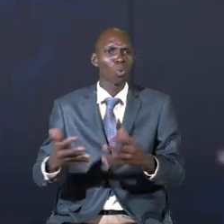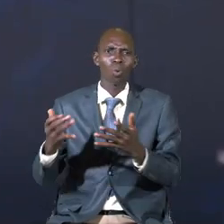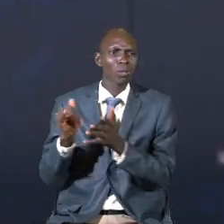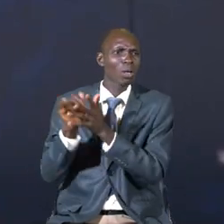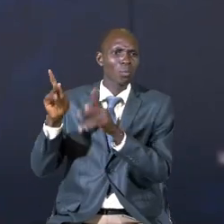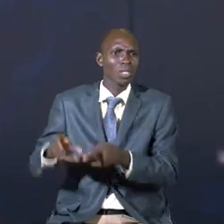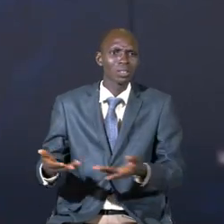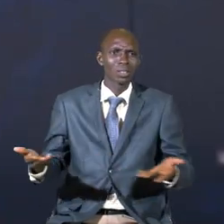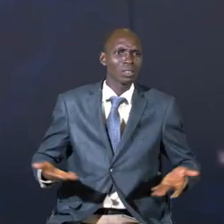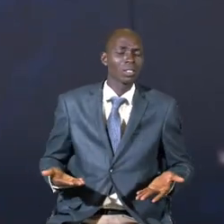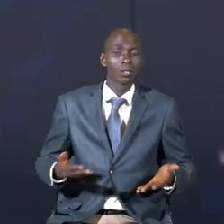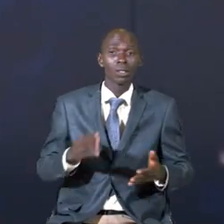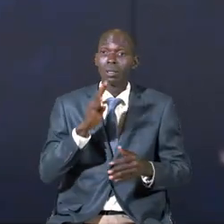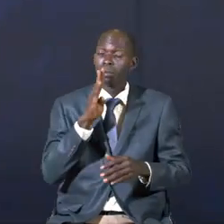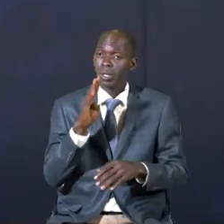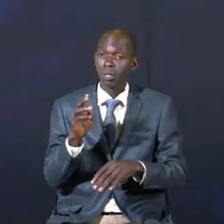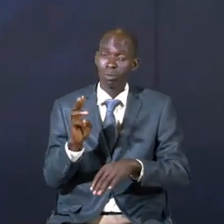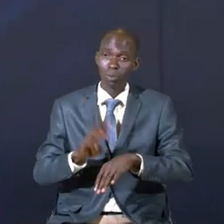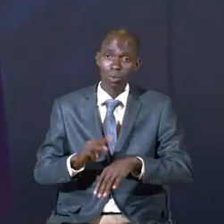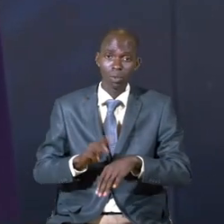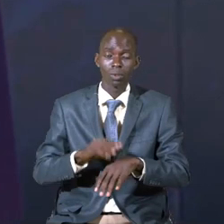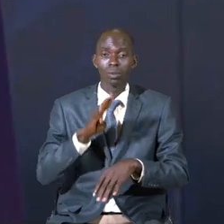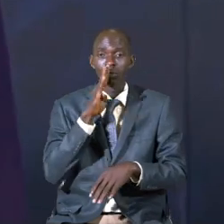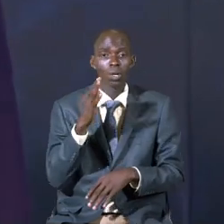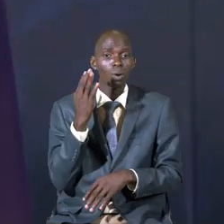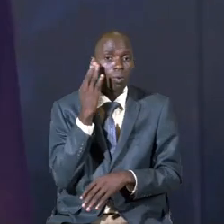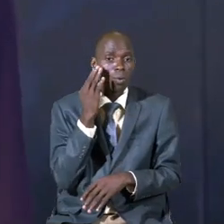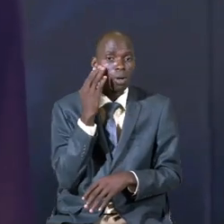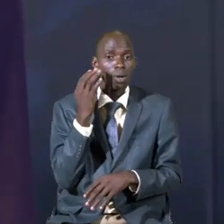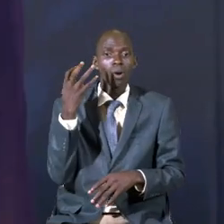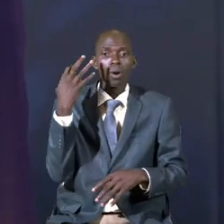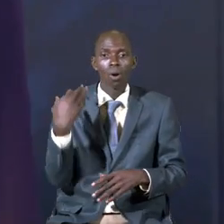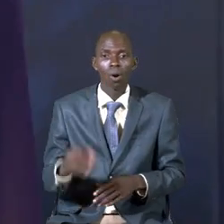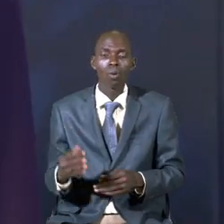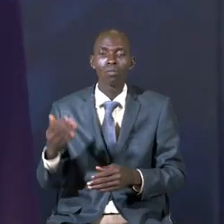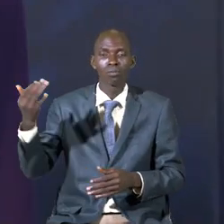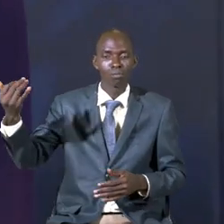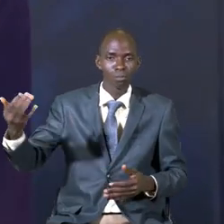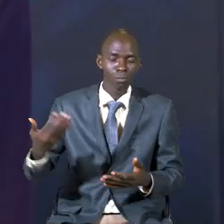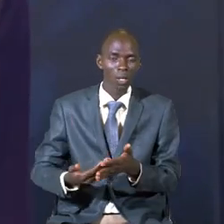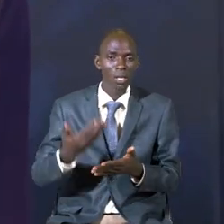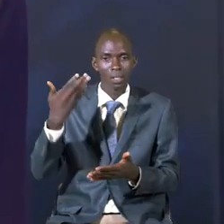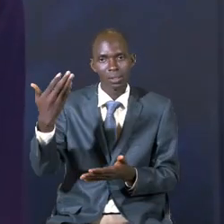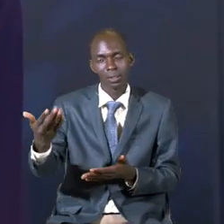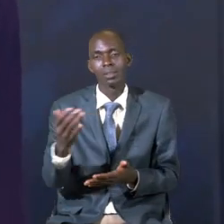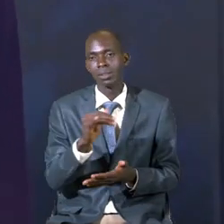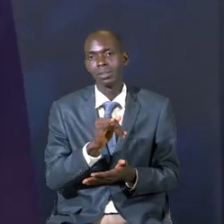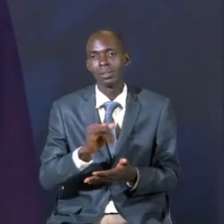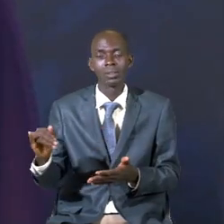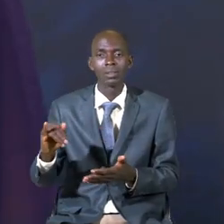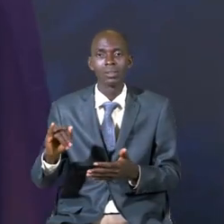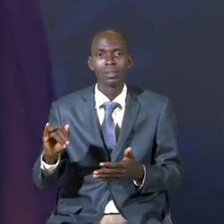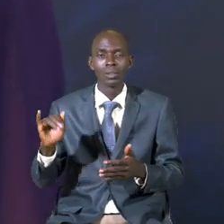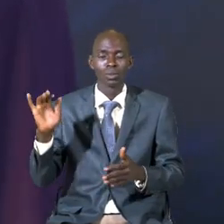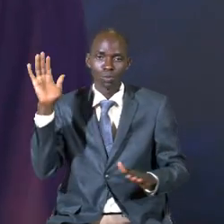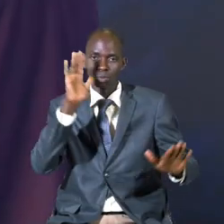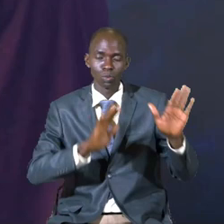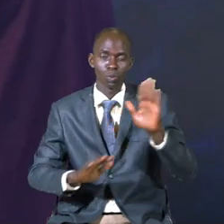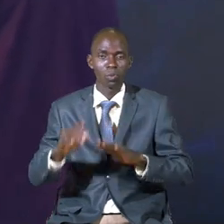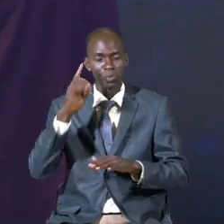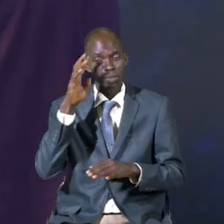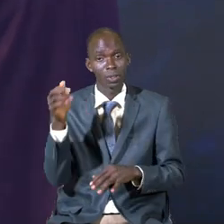beware of buying traumatizing troubles with tempestuous temper number